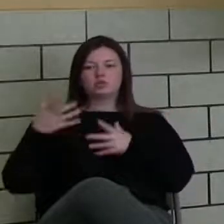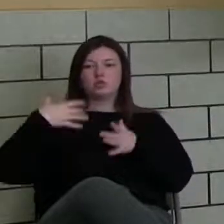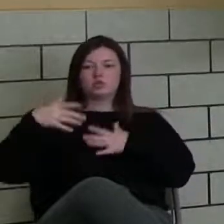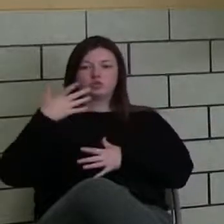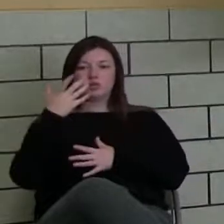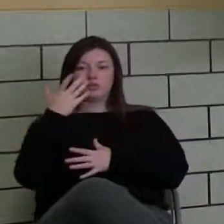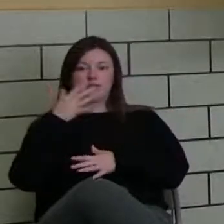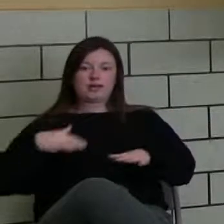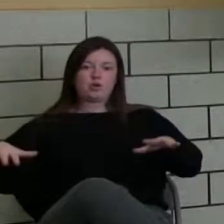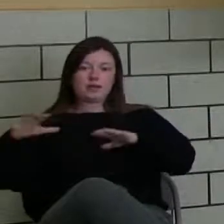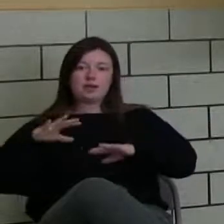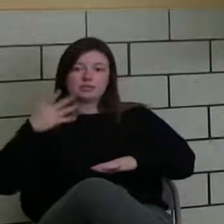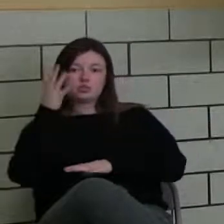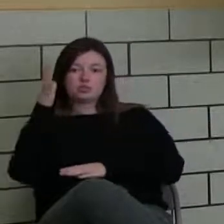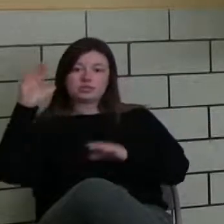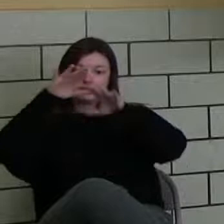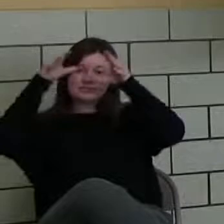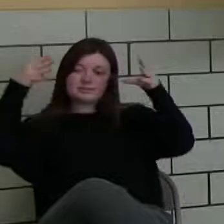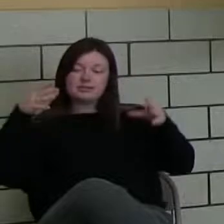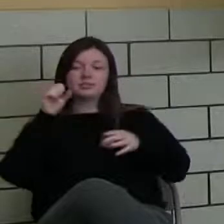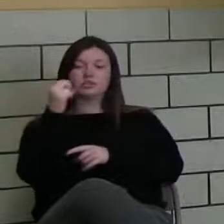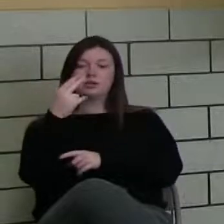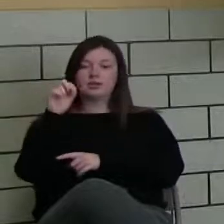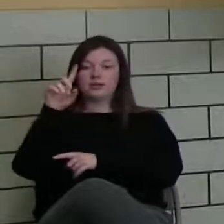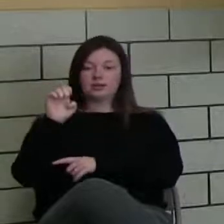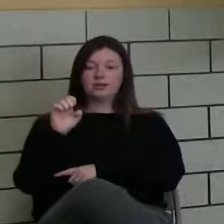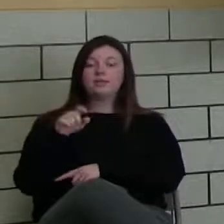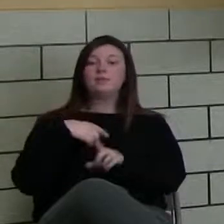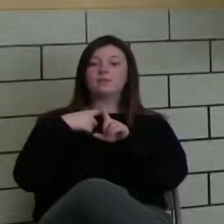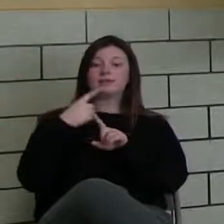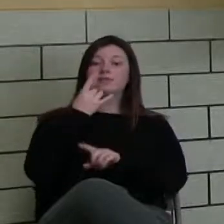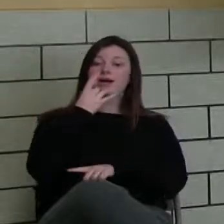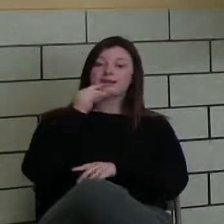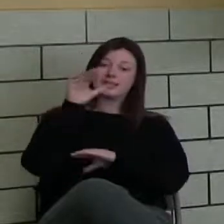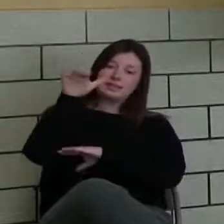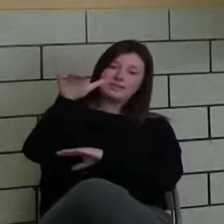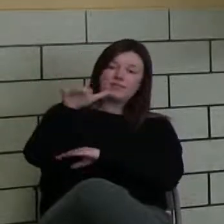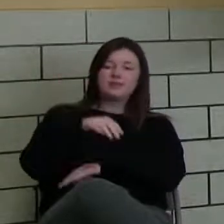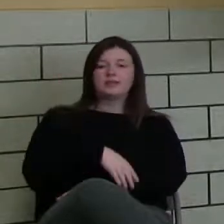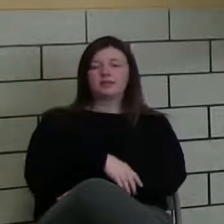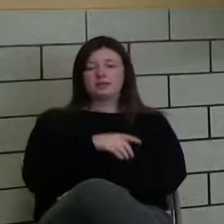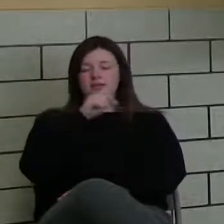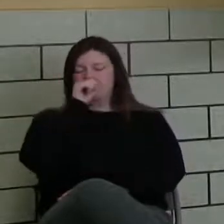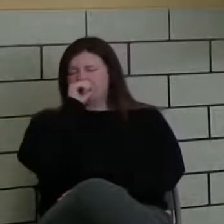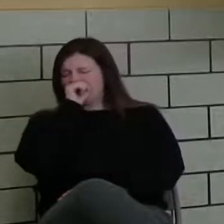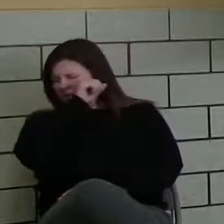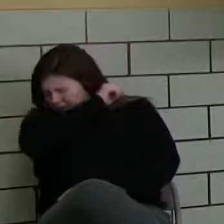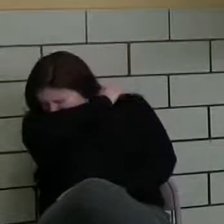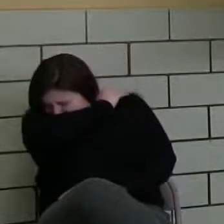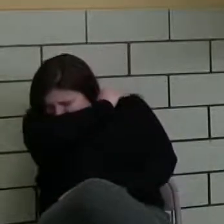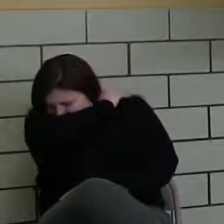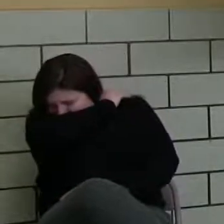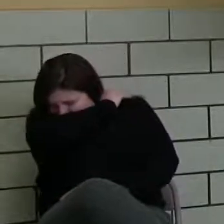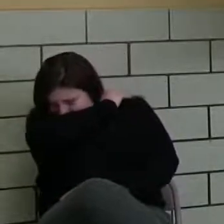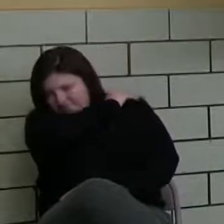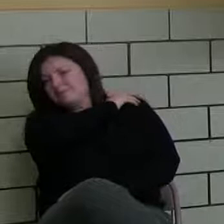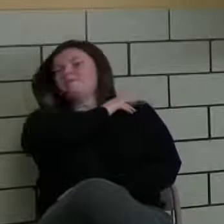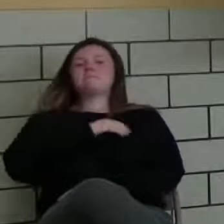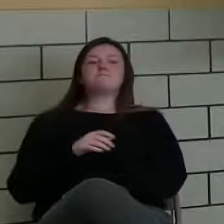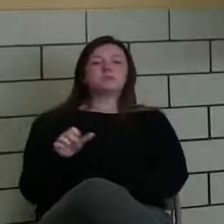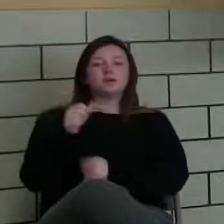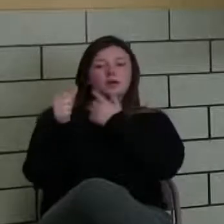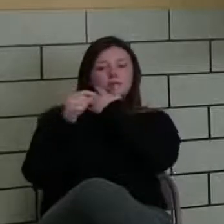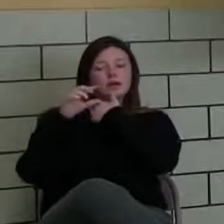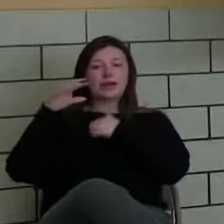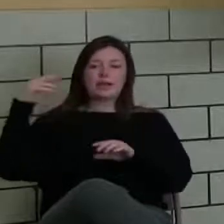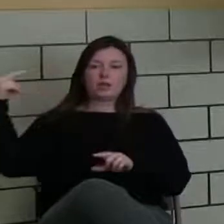are providing nice shade. You'll have lights in the evening. So just kind of a glimpse of what that space would look like. And from another angle, this